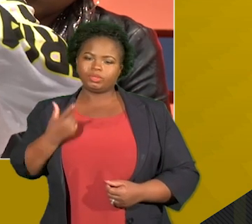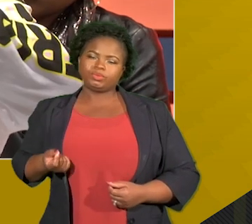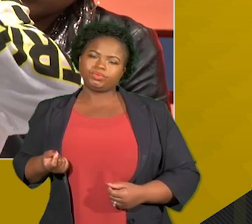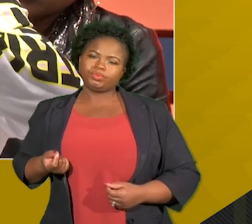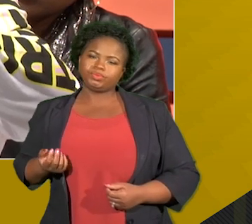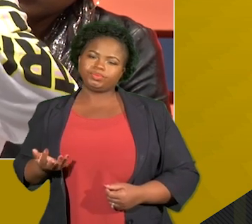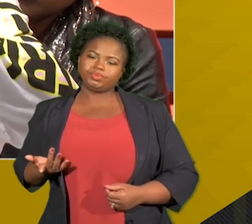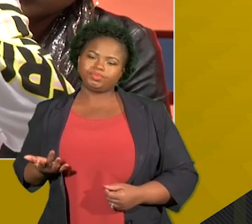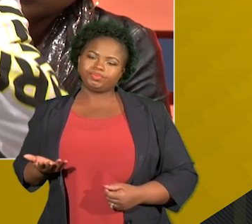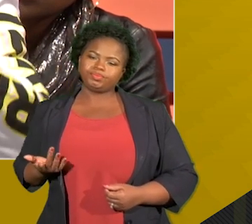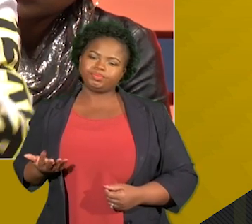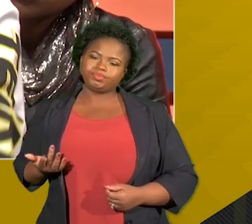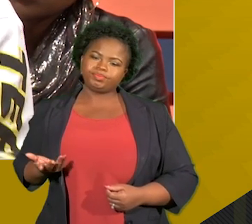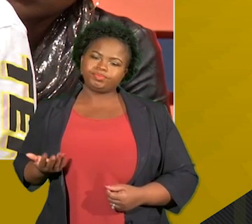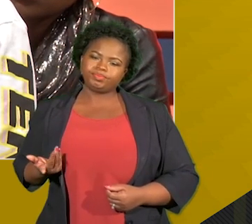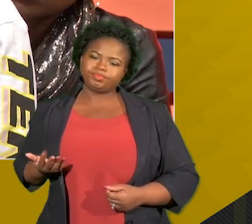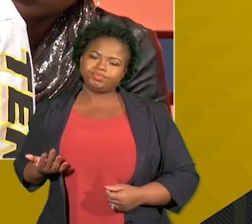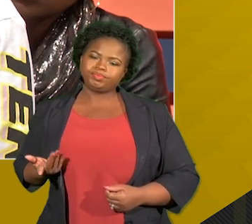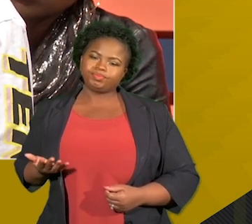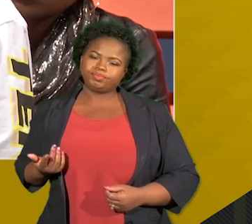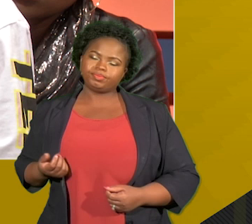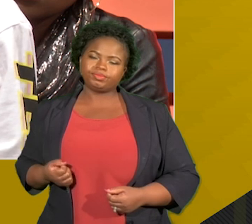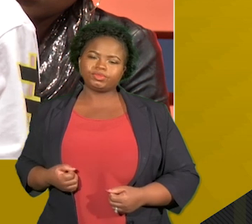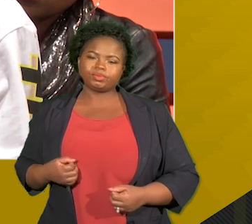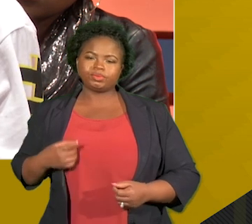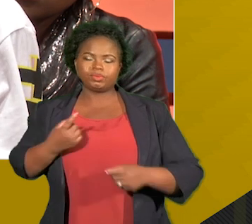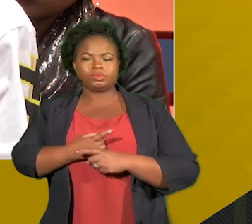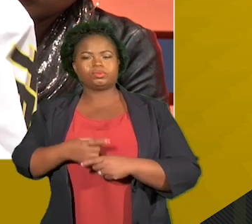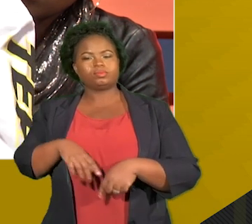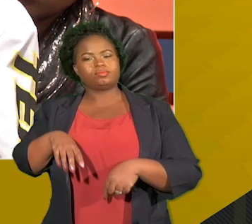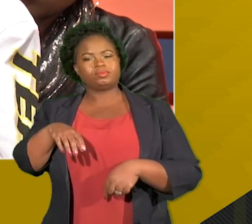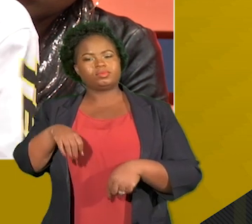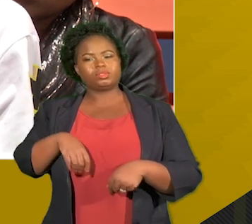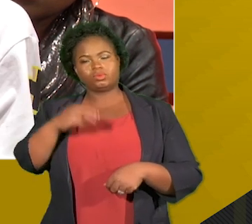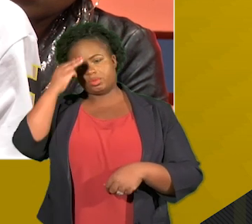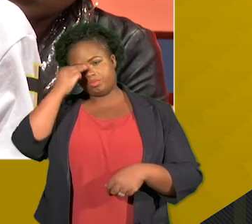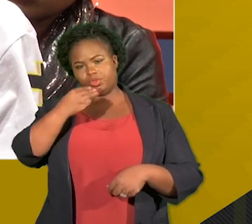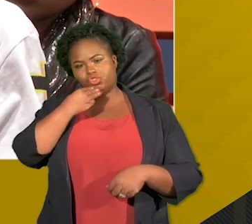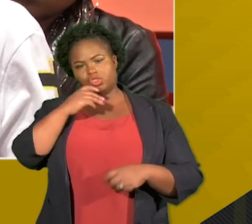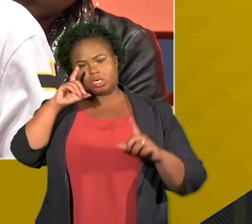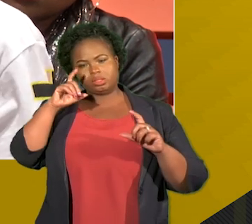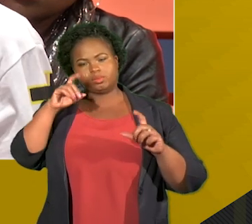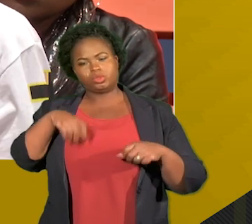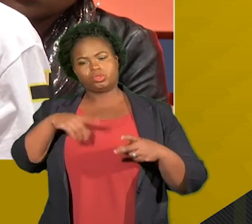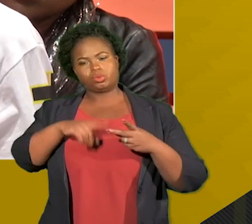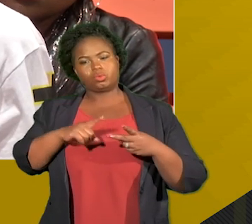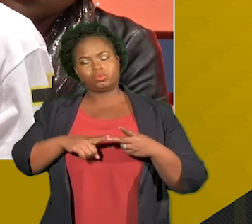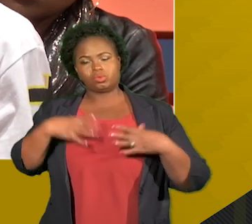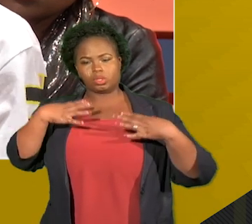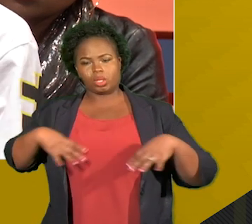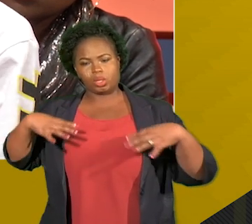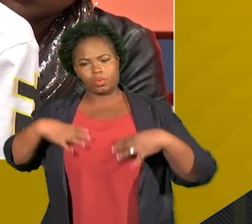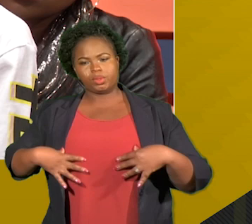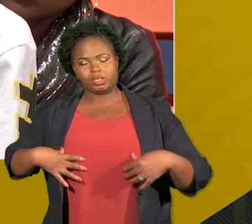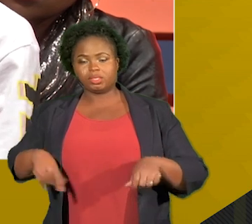ntho the sculptures, lady pictures, lady aparo,